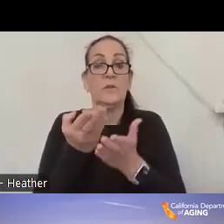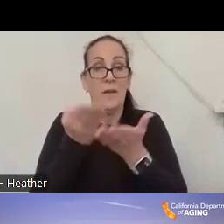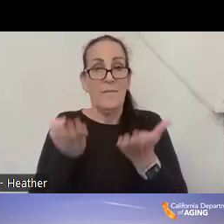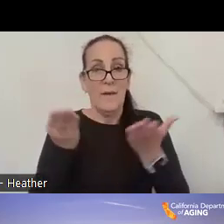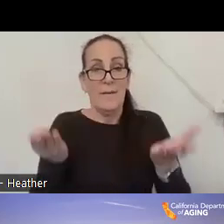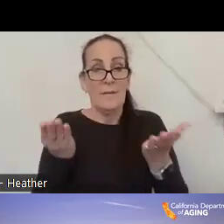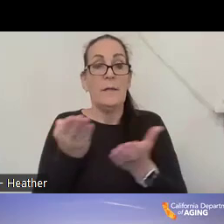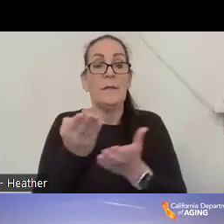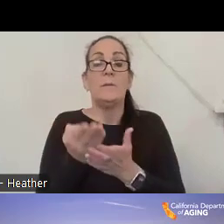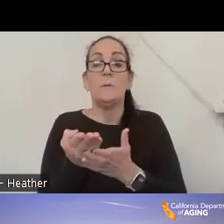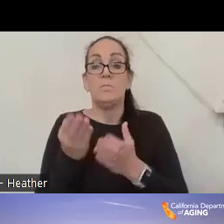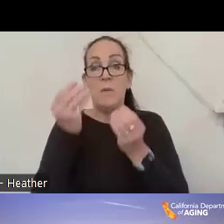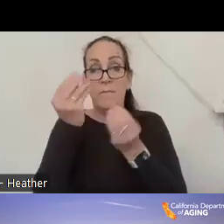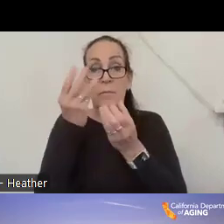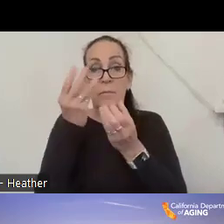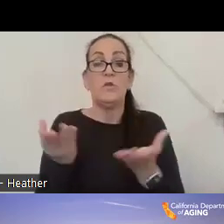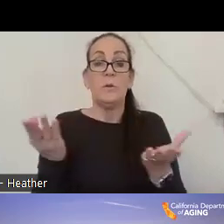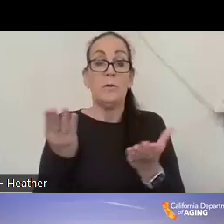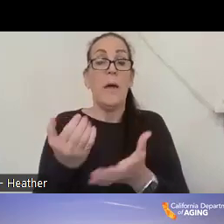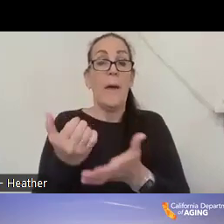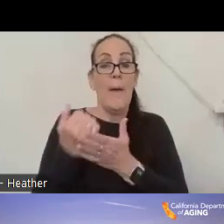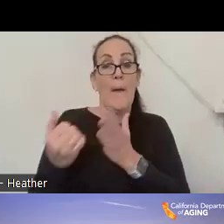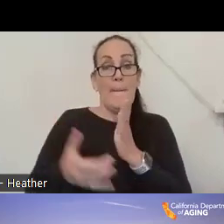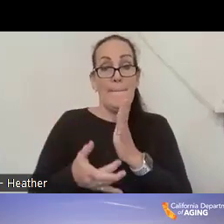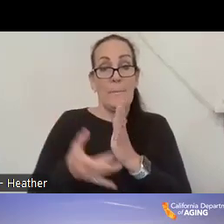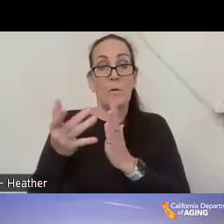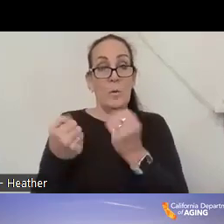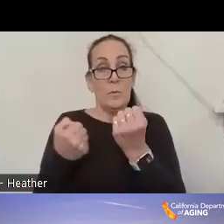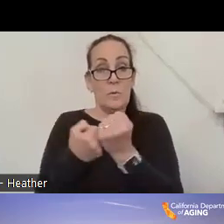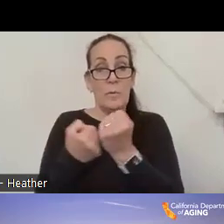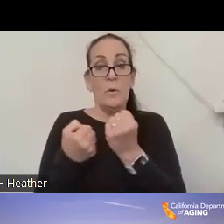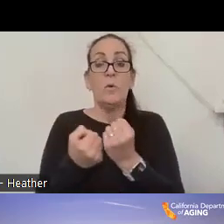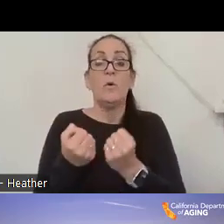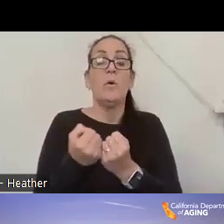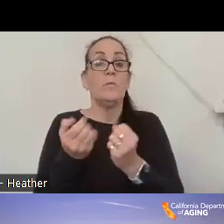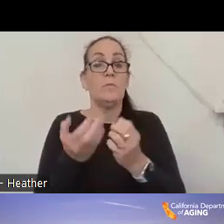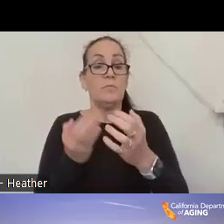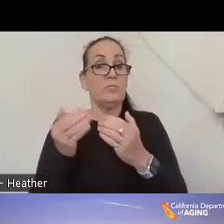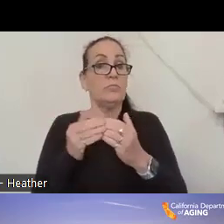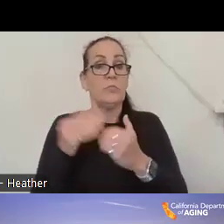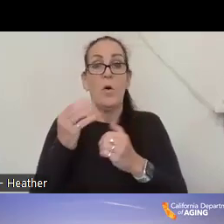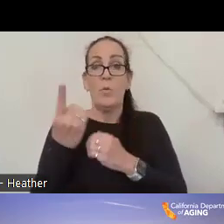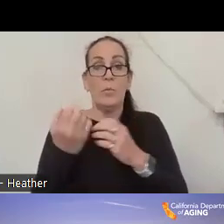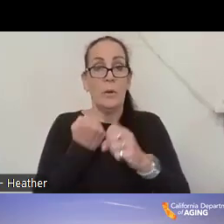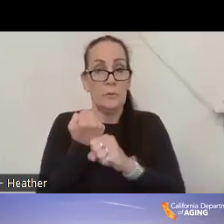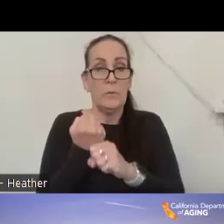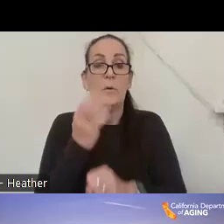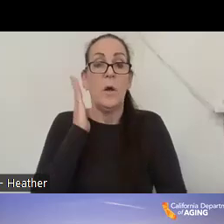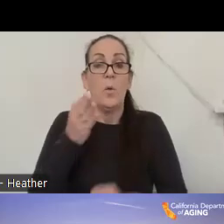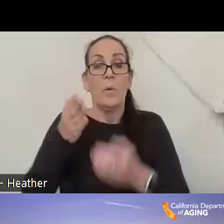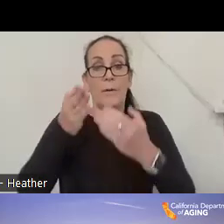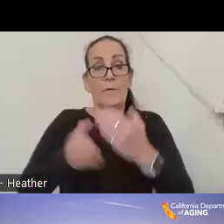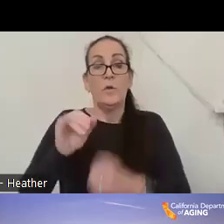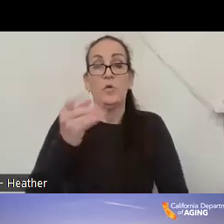assistance over 1 year. So this project is going to be ending July of 2026 next year. So